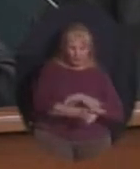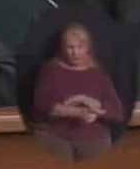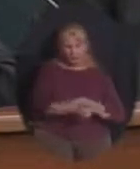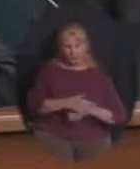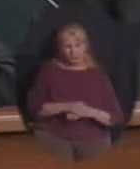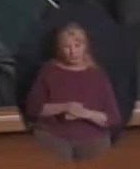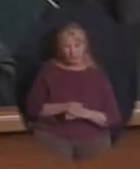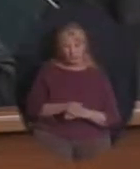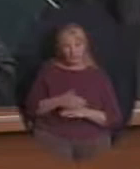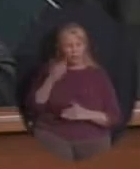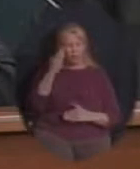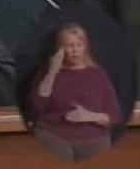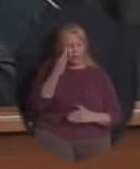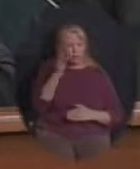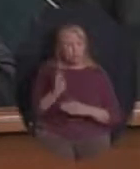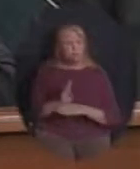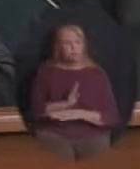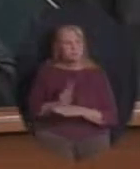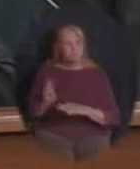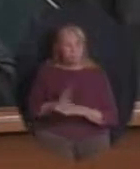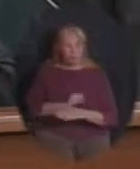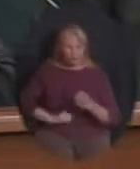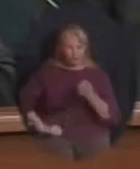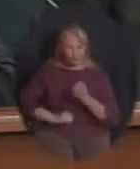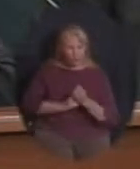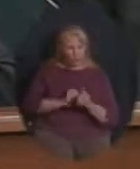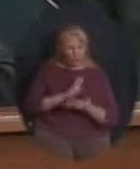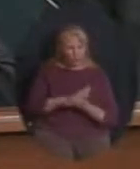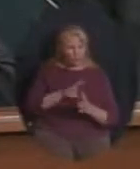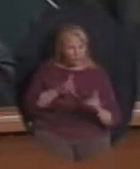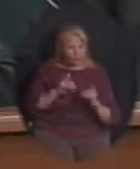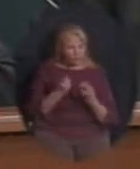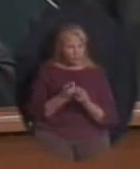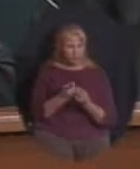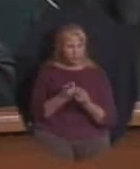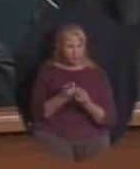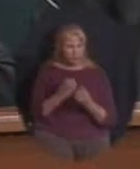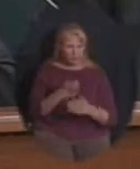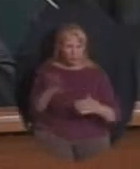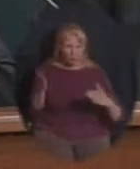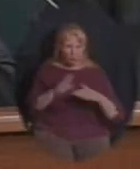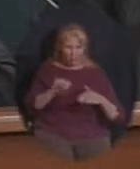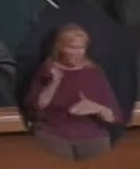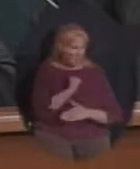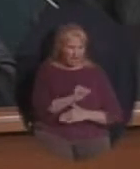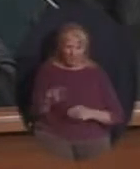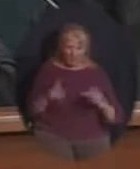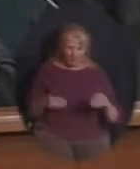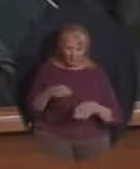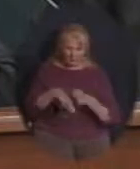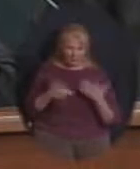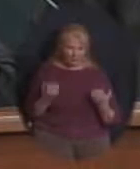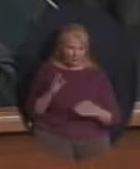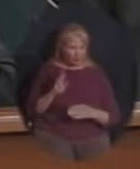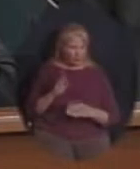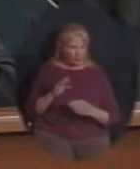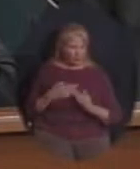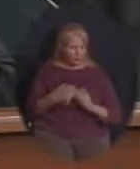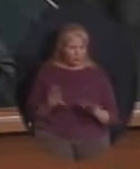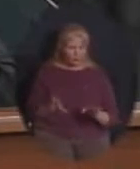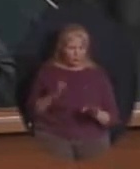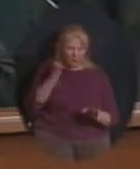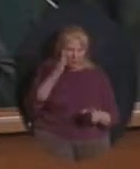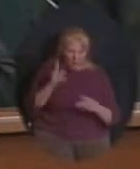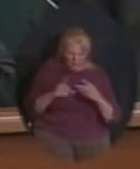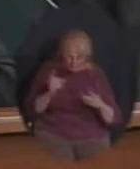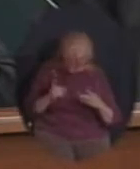do know that the business of this board and the school district is far bigger than any one of us or all of us in this room. I also know that those who attempt to erode the public trust